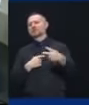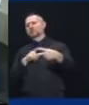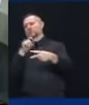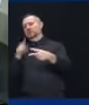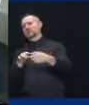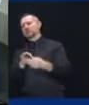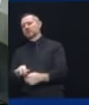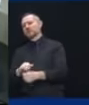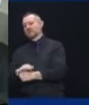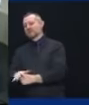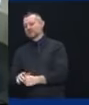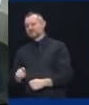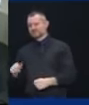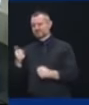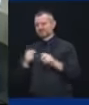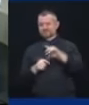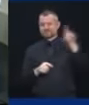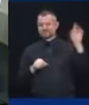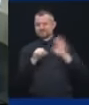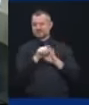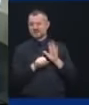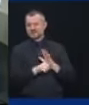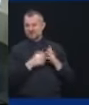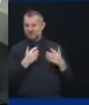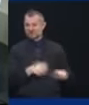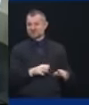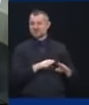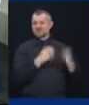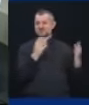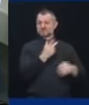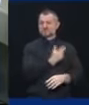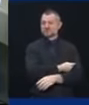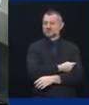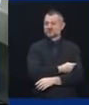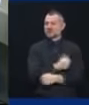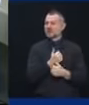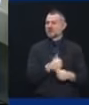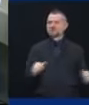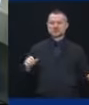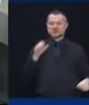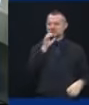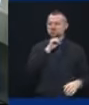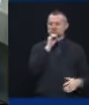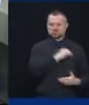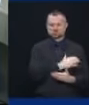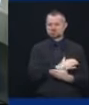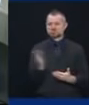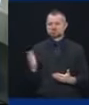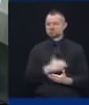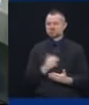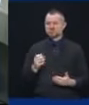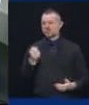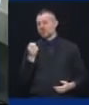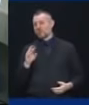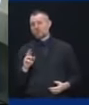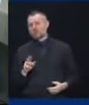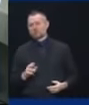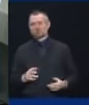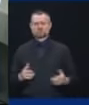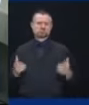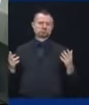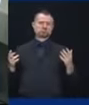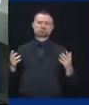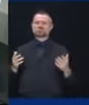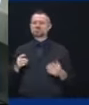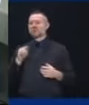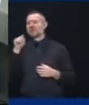so have either opened vaccines to everyone of age or set a date to do so. You mentioned the